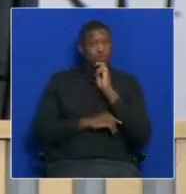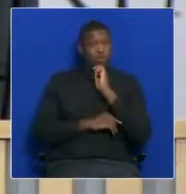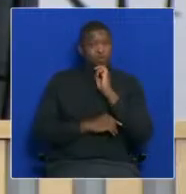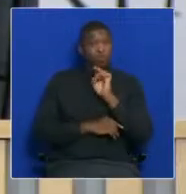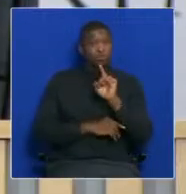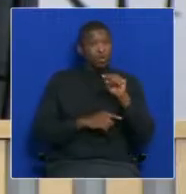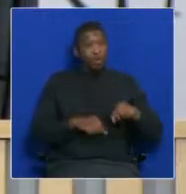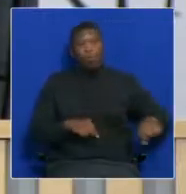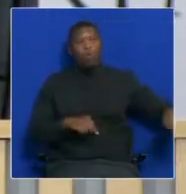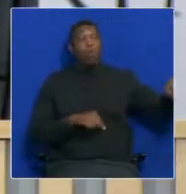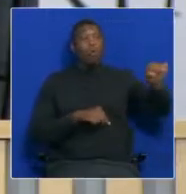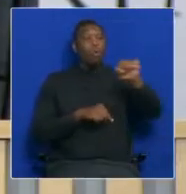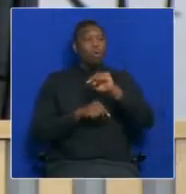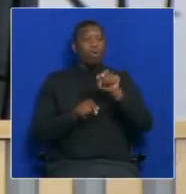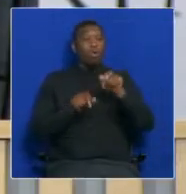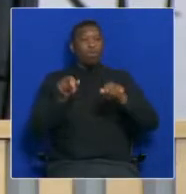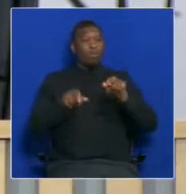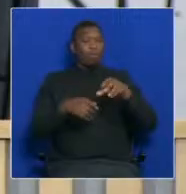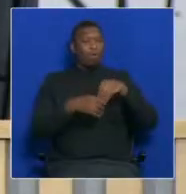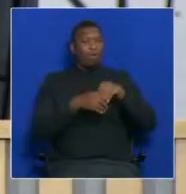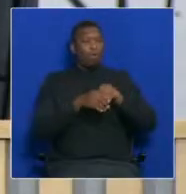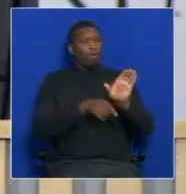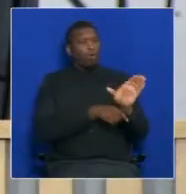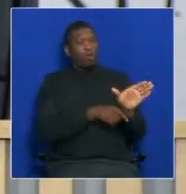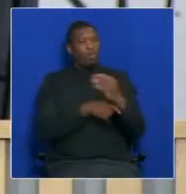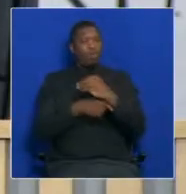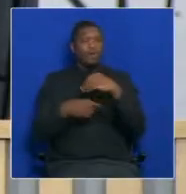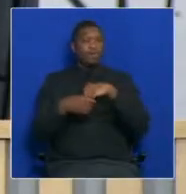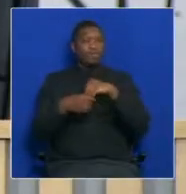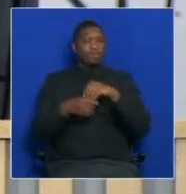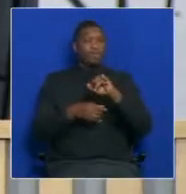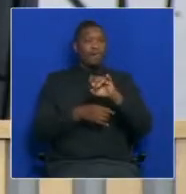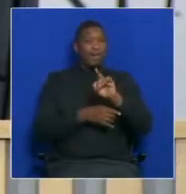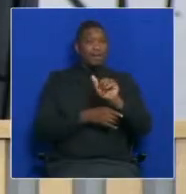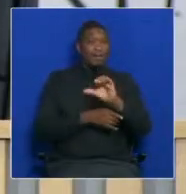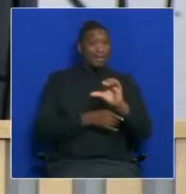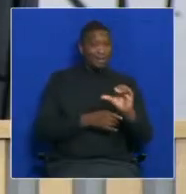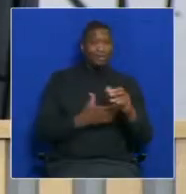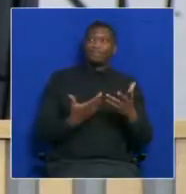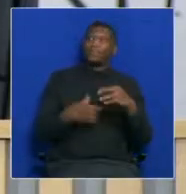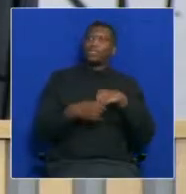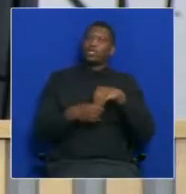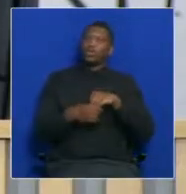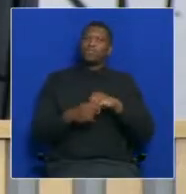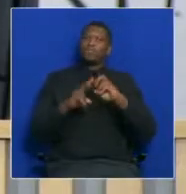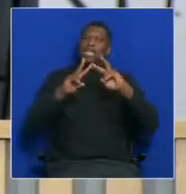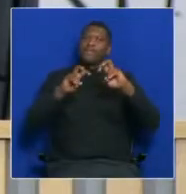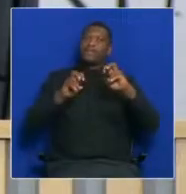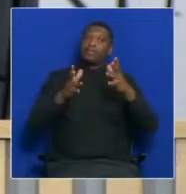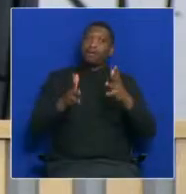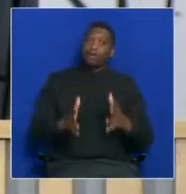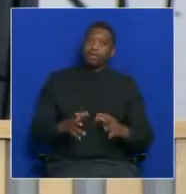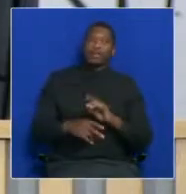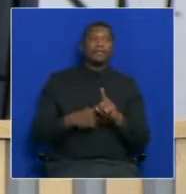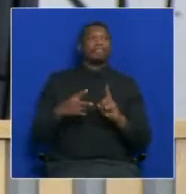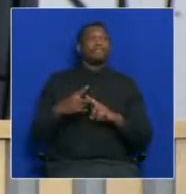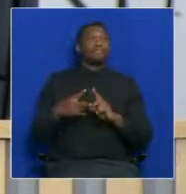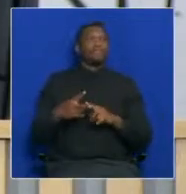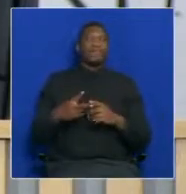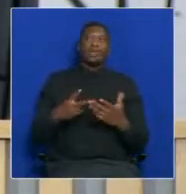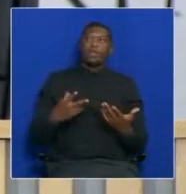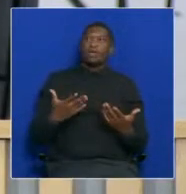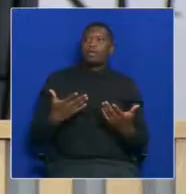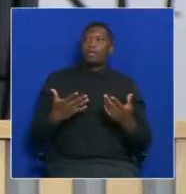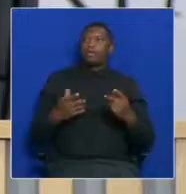within IDEC, including investigators, prosecutors, support staff, management.